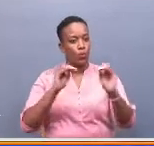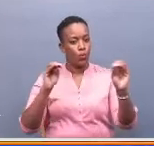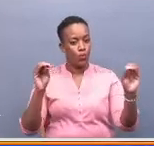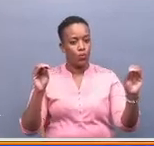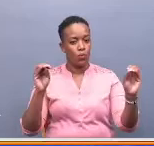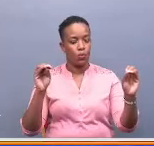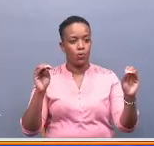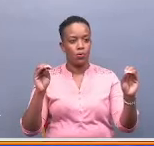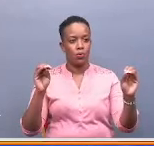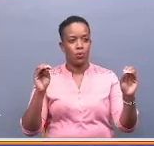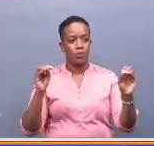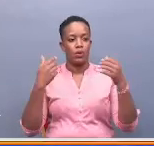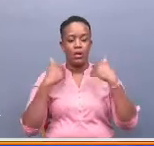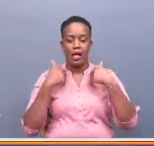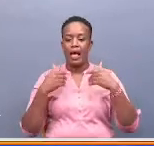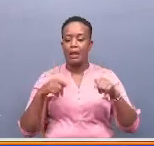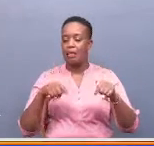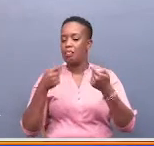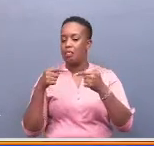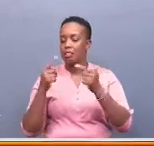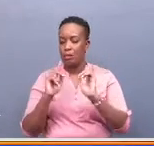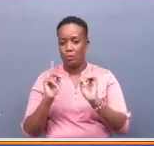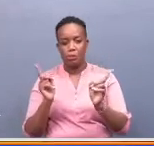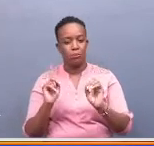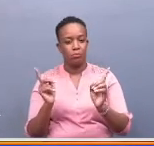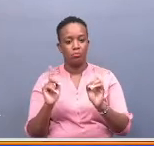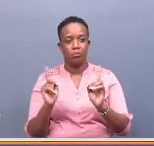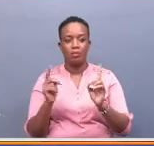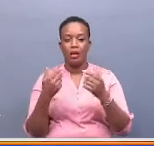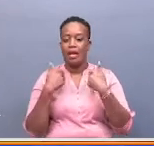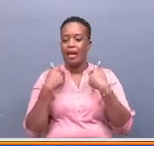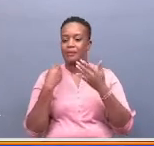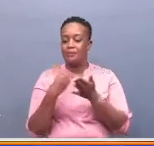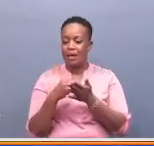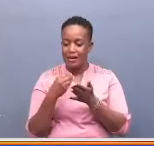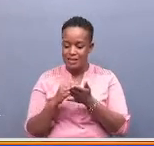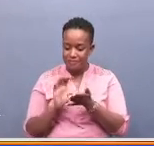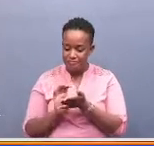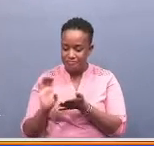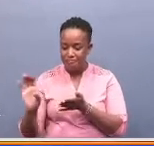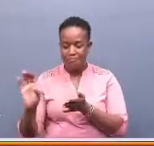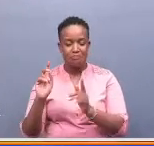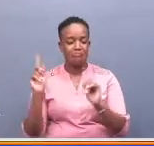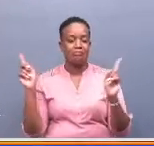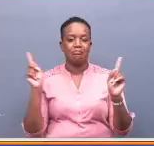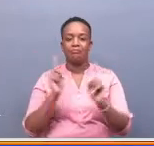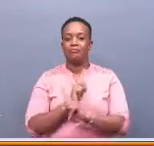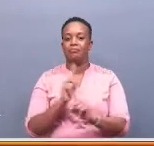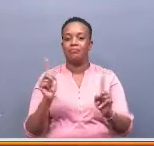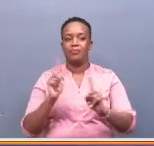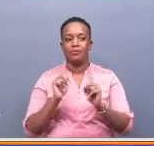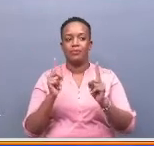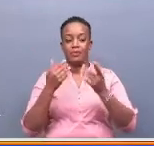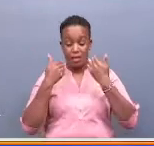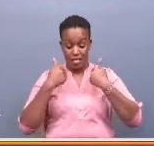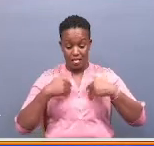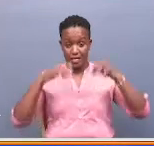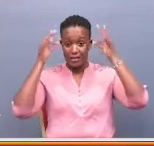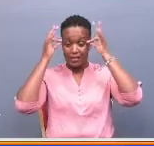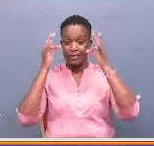There was any coercion, that there was any money that exchanged, I have decided this